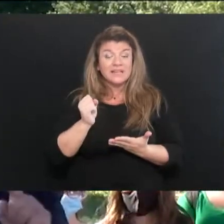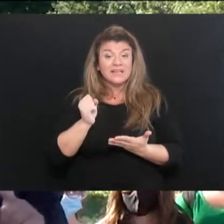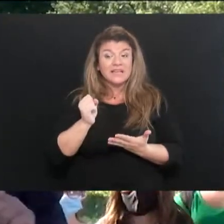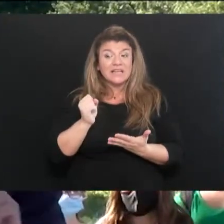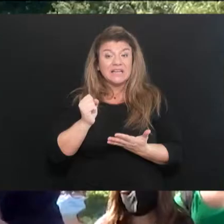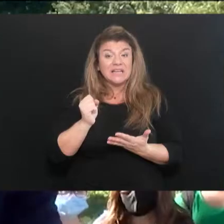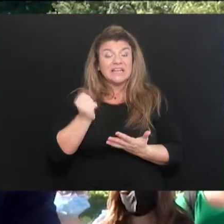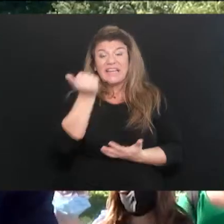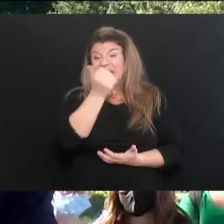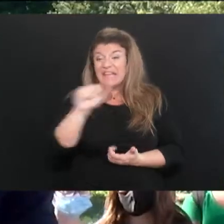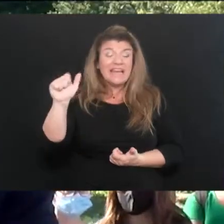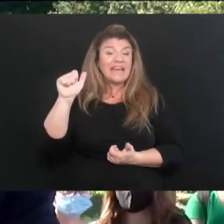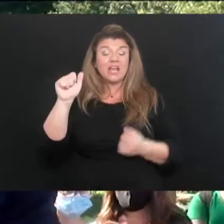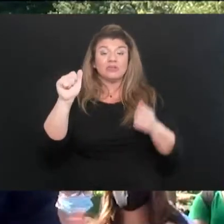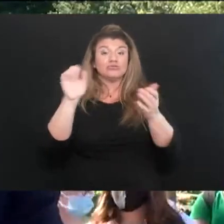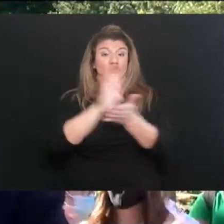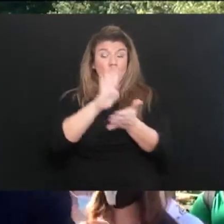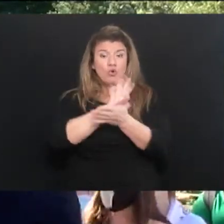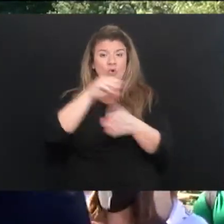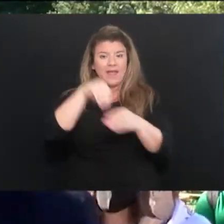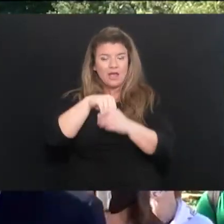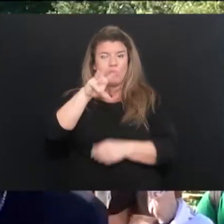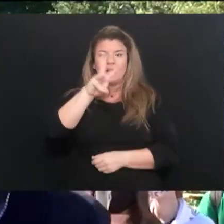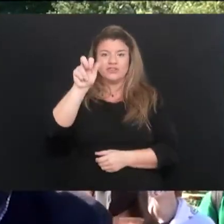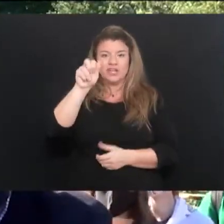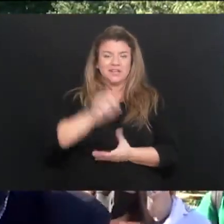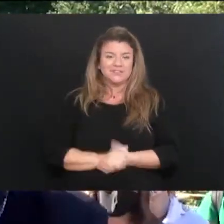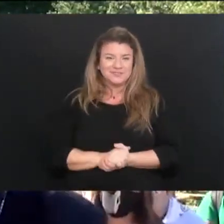any institution in West Virginia.